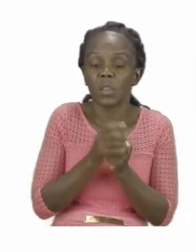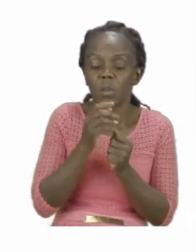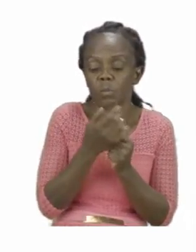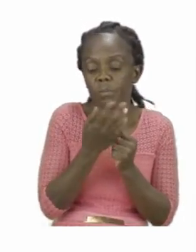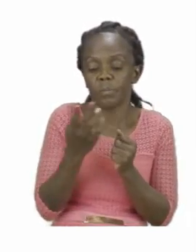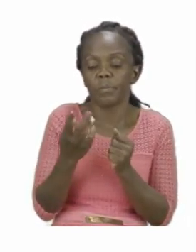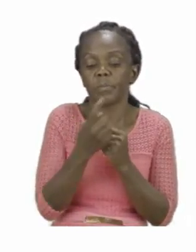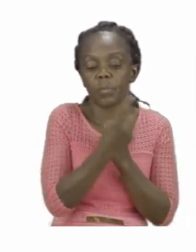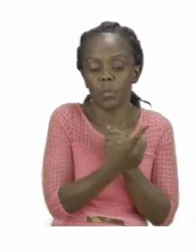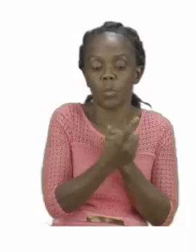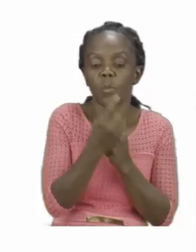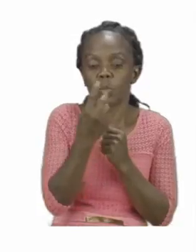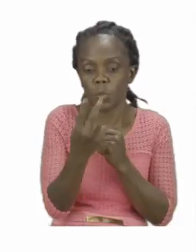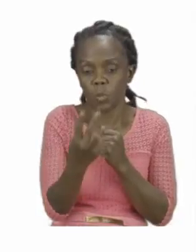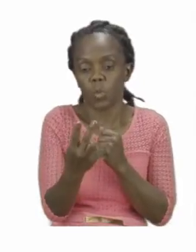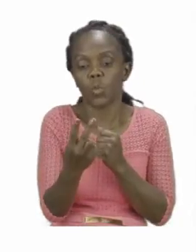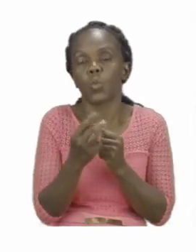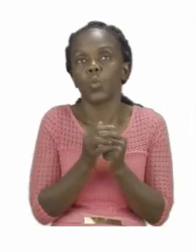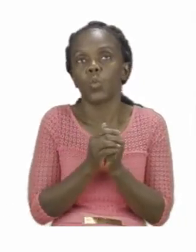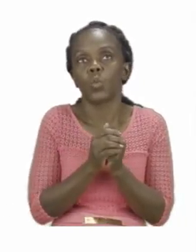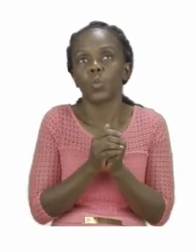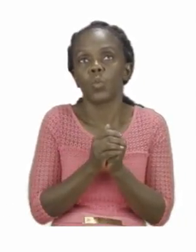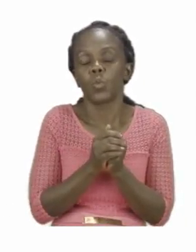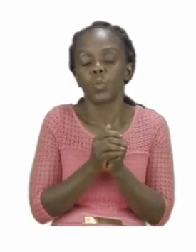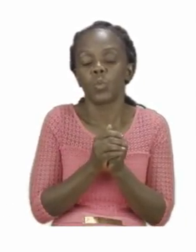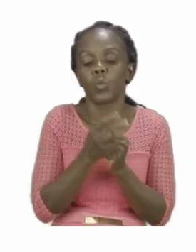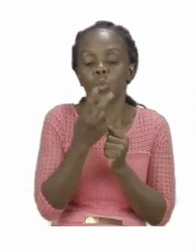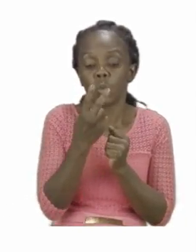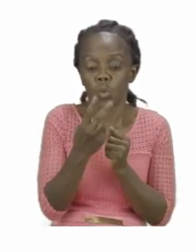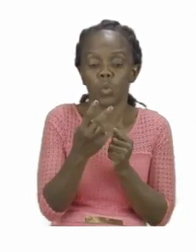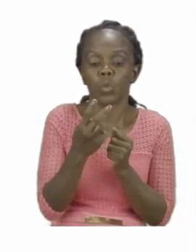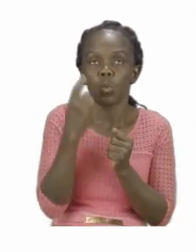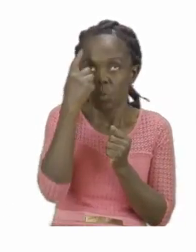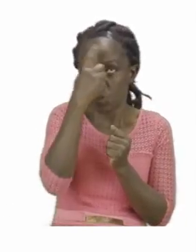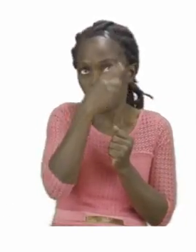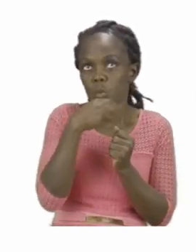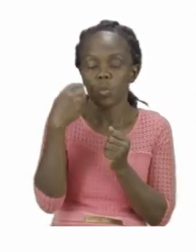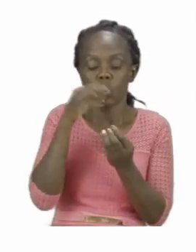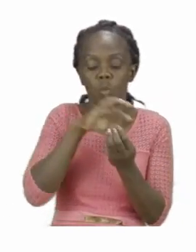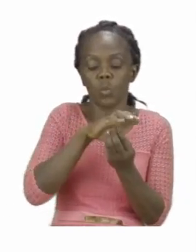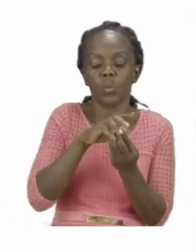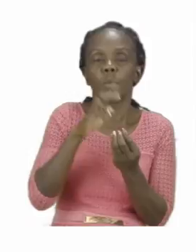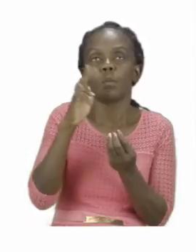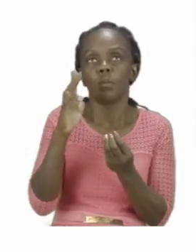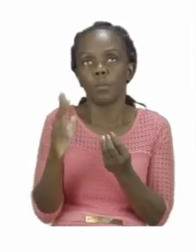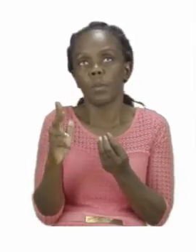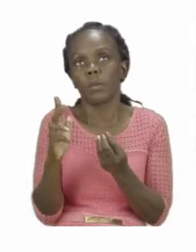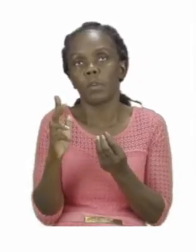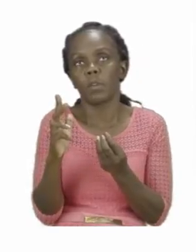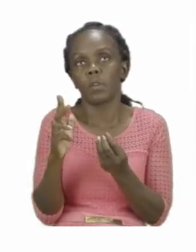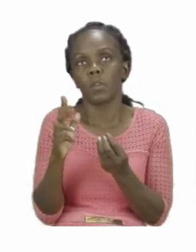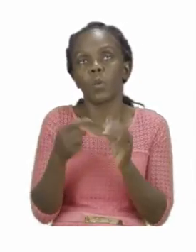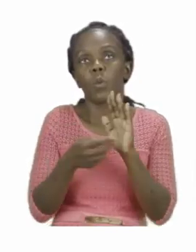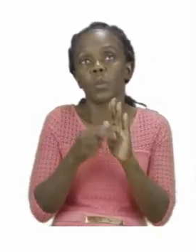1, 2. 2 family members. So that means we are writing the